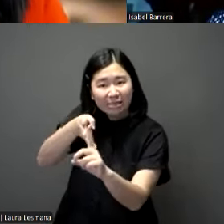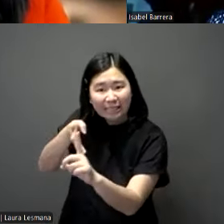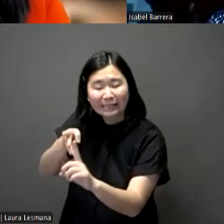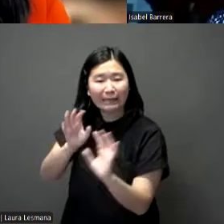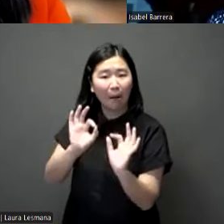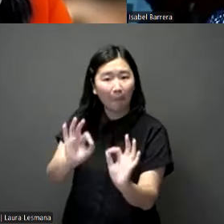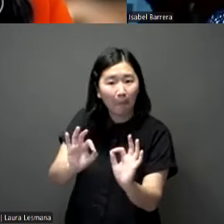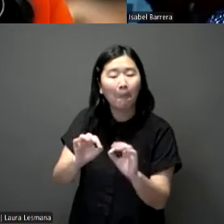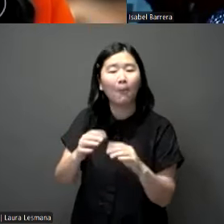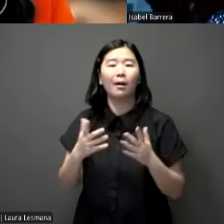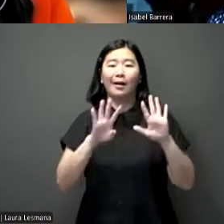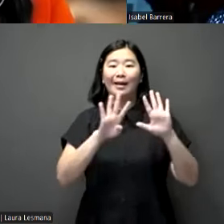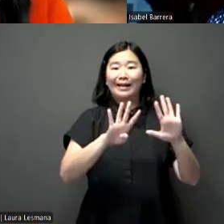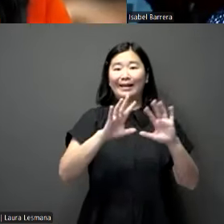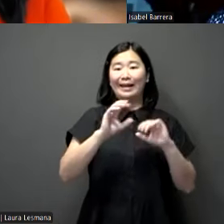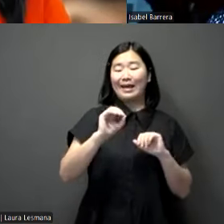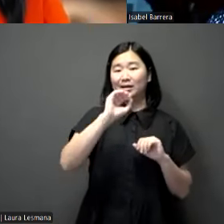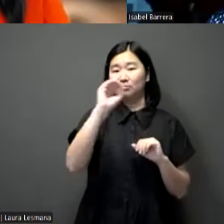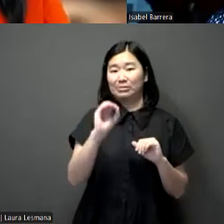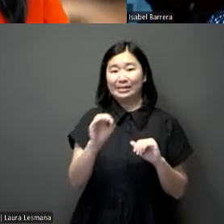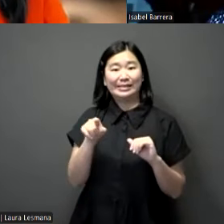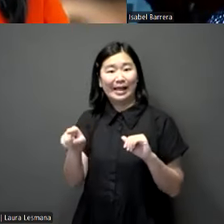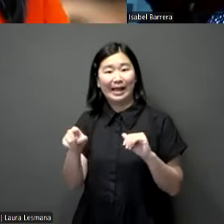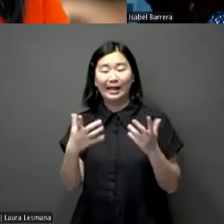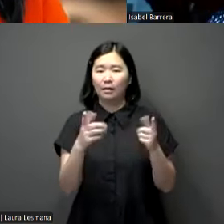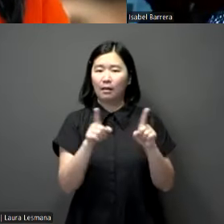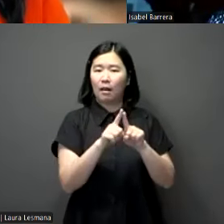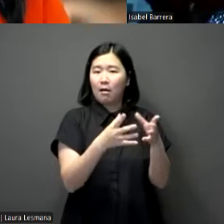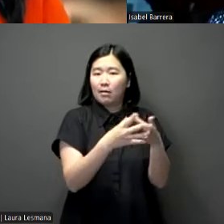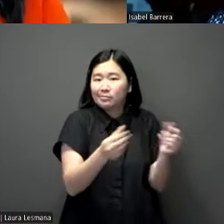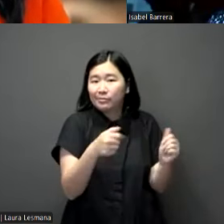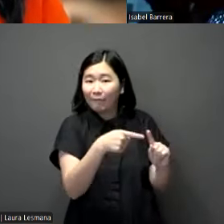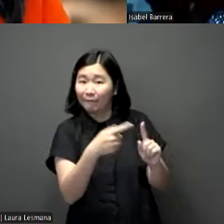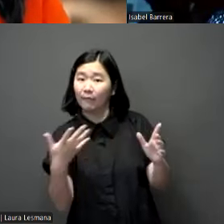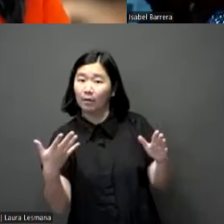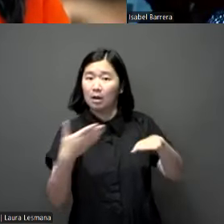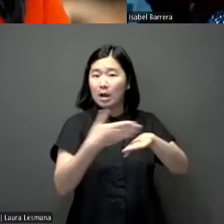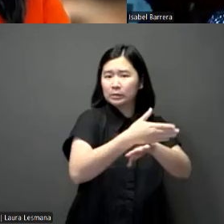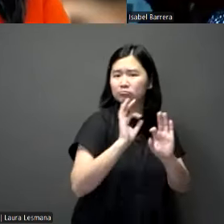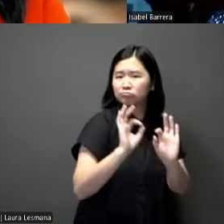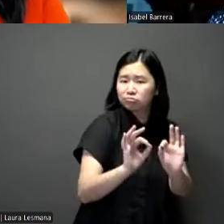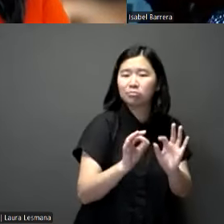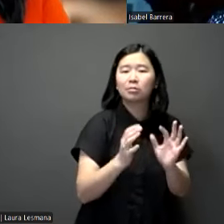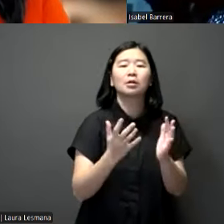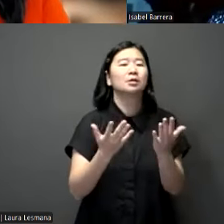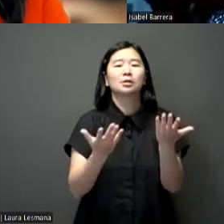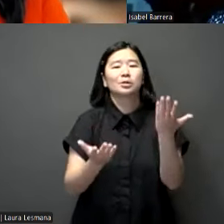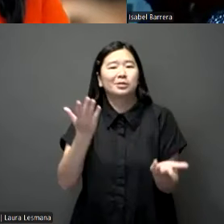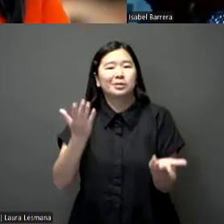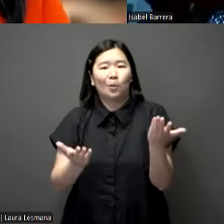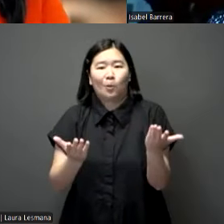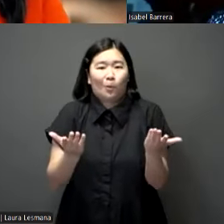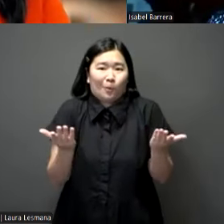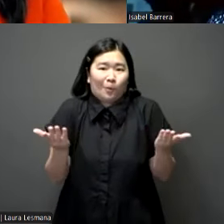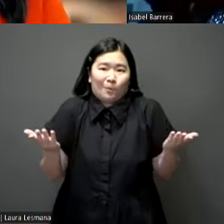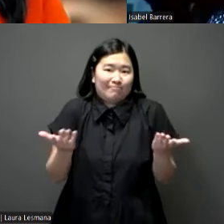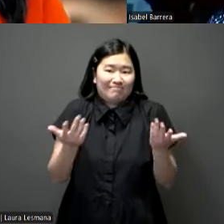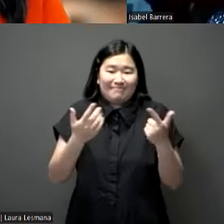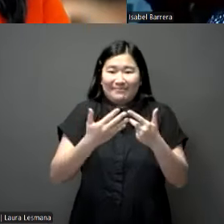strategies? Work with the different groups to reach these percentages of coverage and be able to